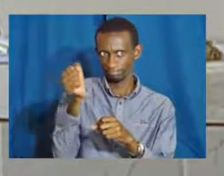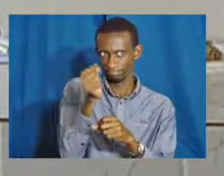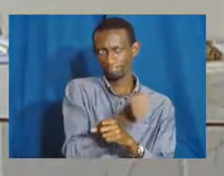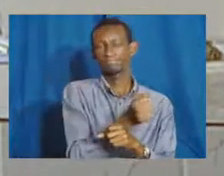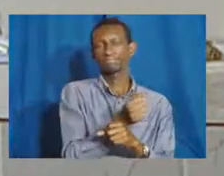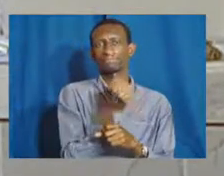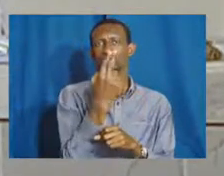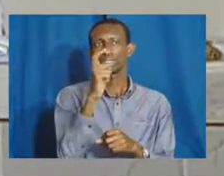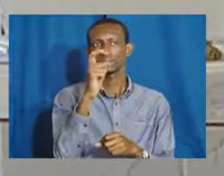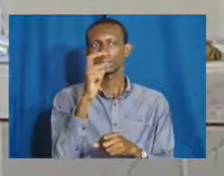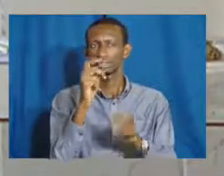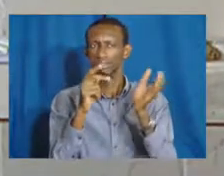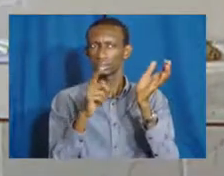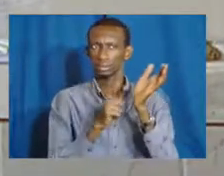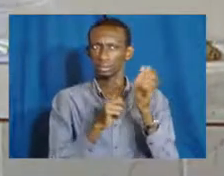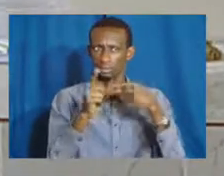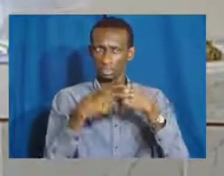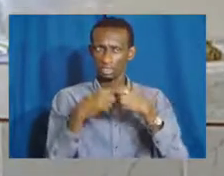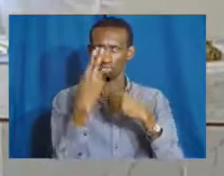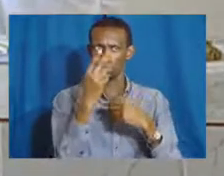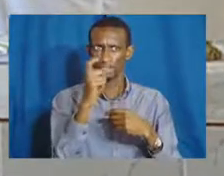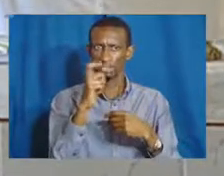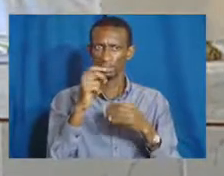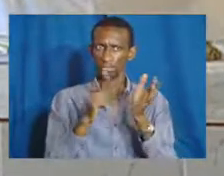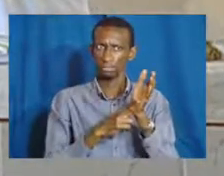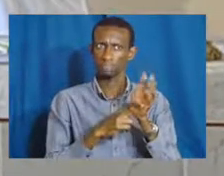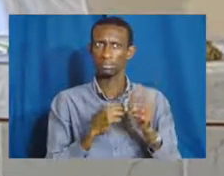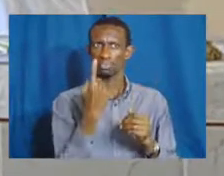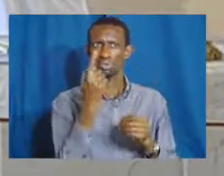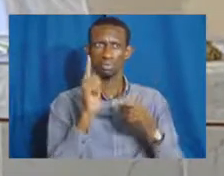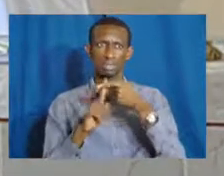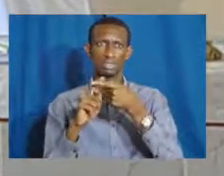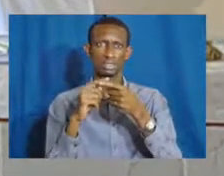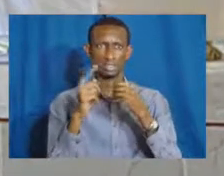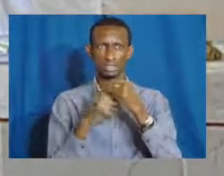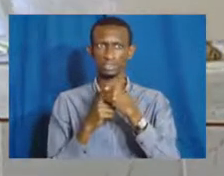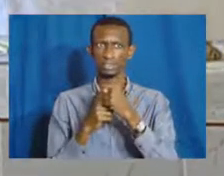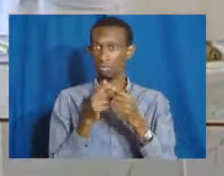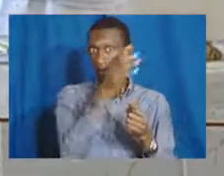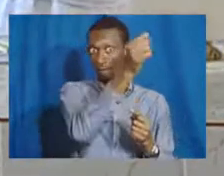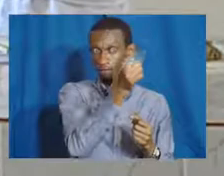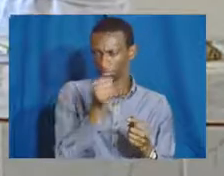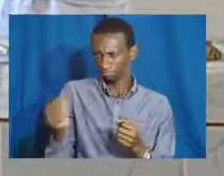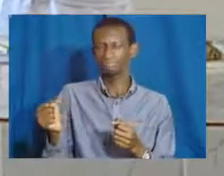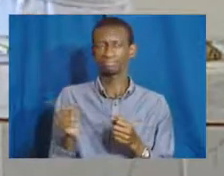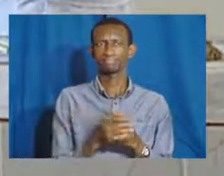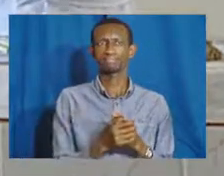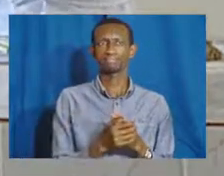is equal to 1 plus 6. Moving this minus 6 to the right-hand side, it will